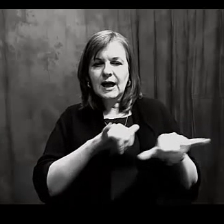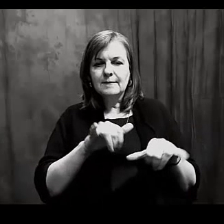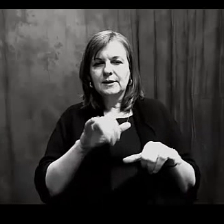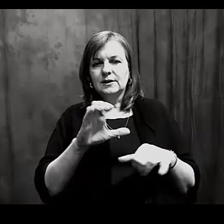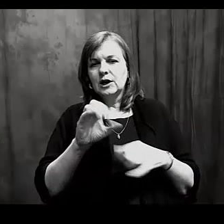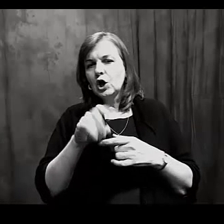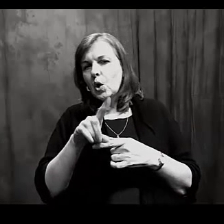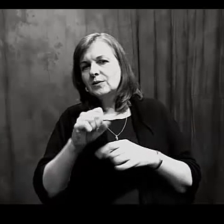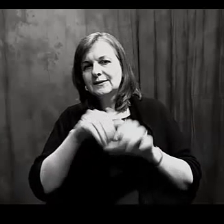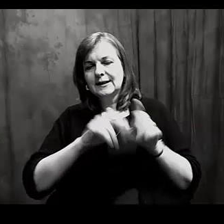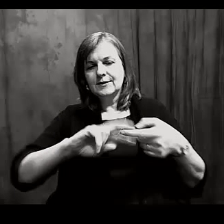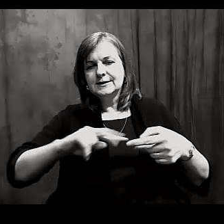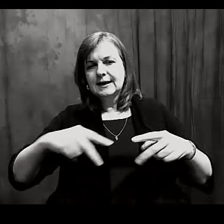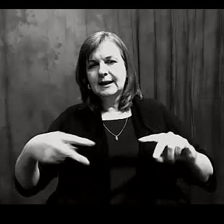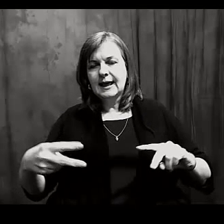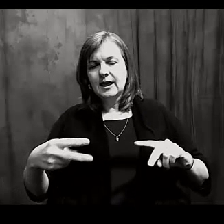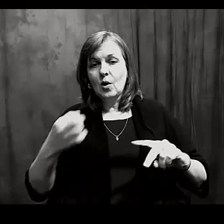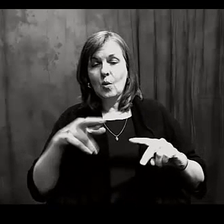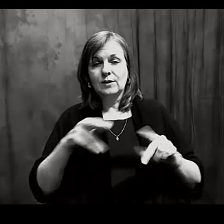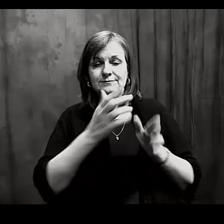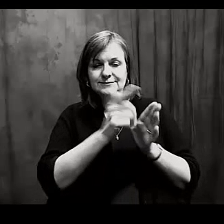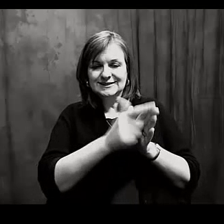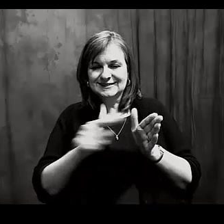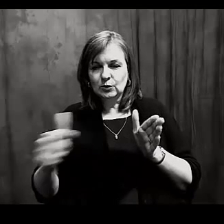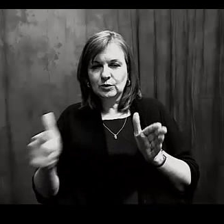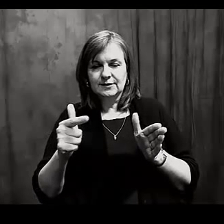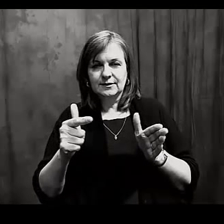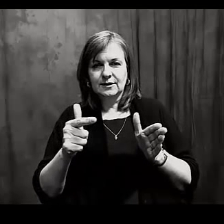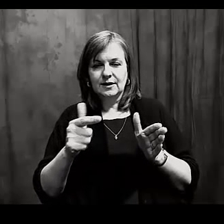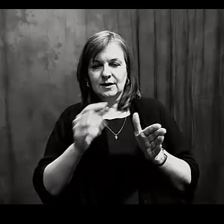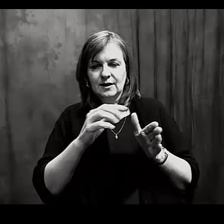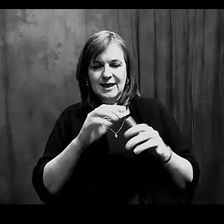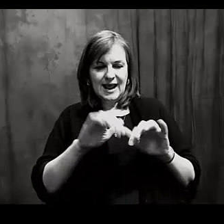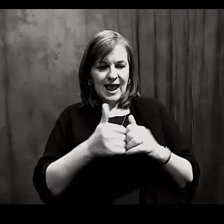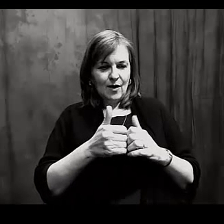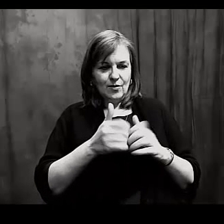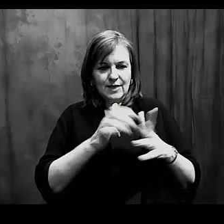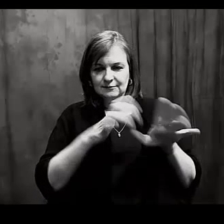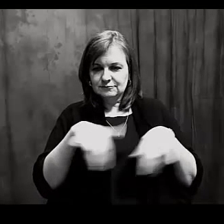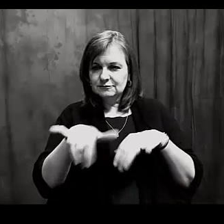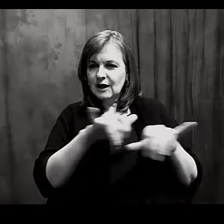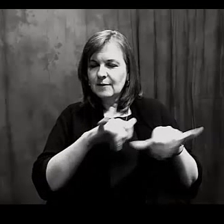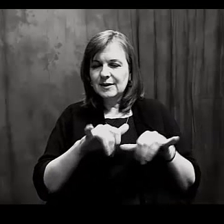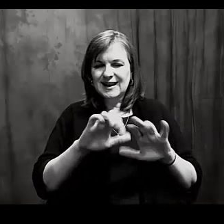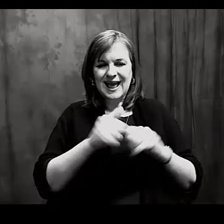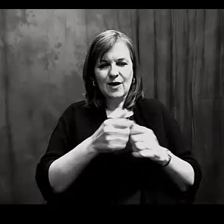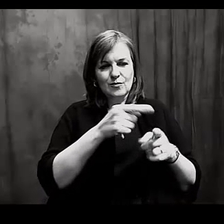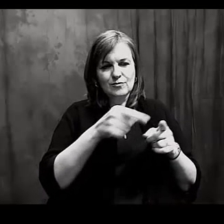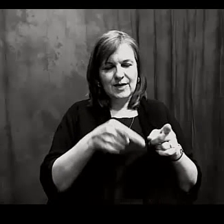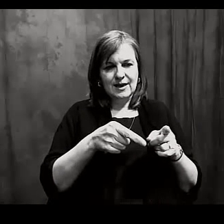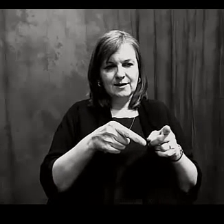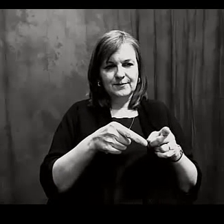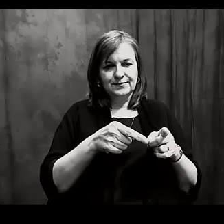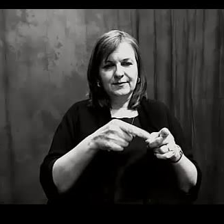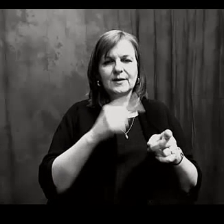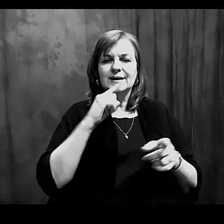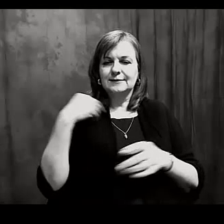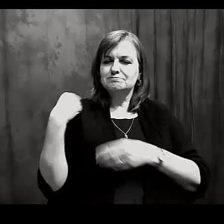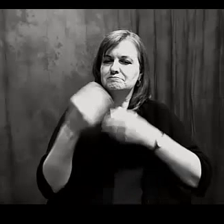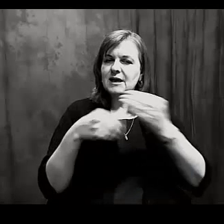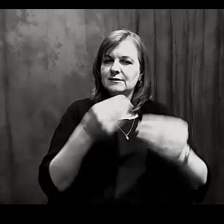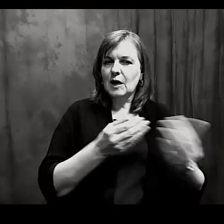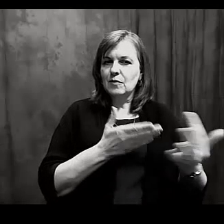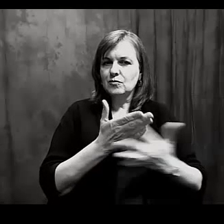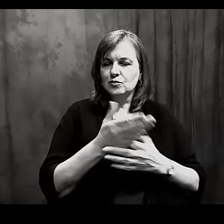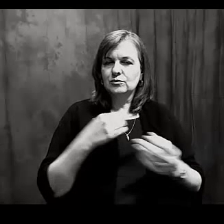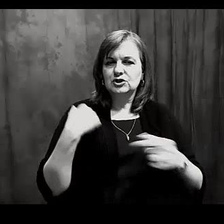DNA codes, common DNA sequence, and how those codes and sequence are actually shared between